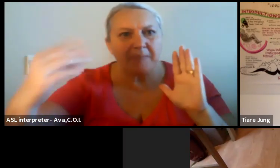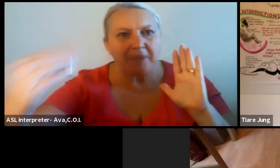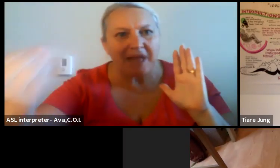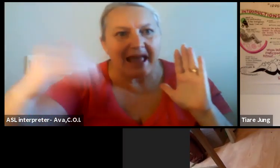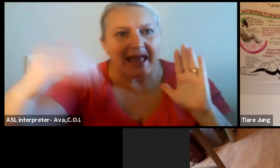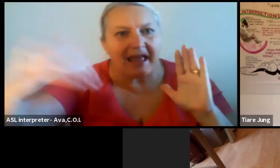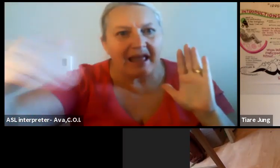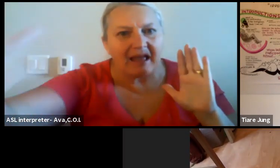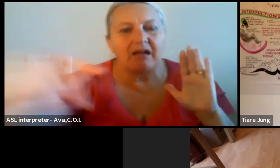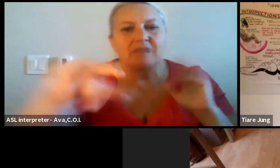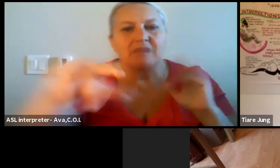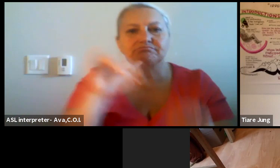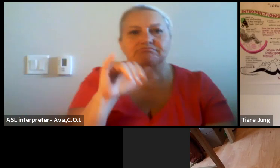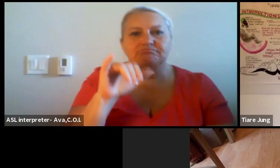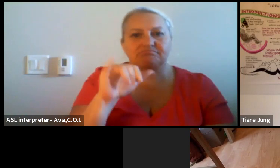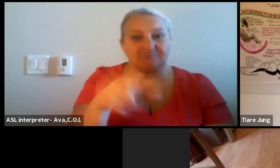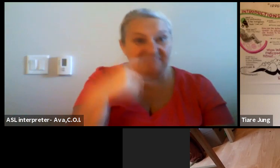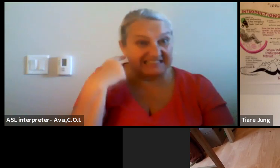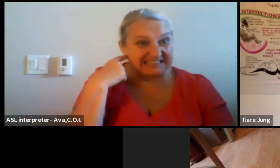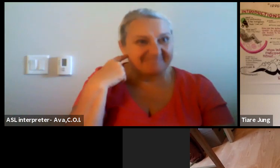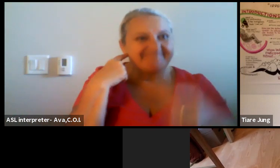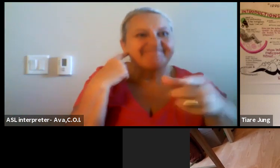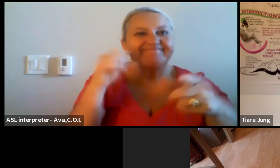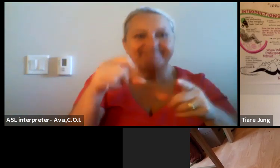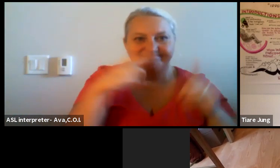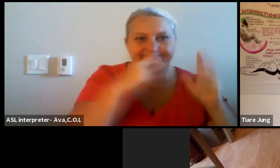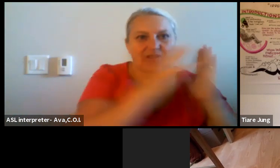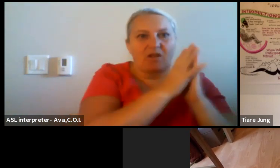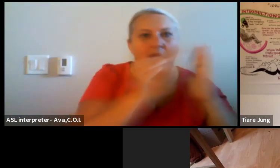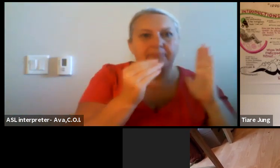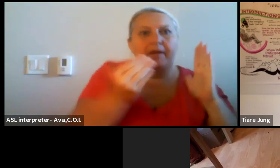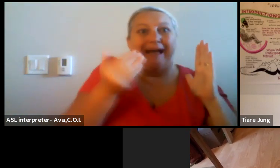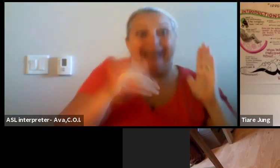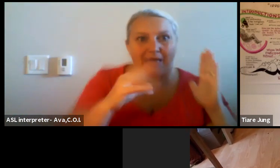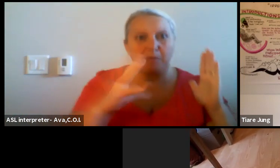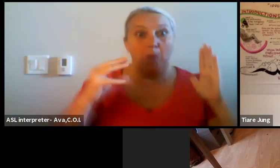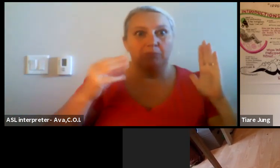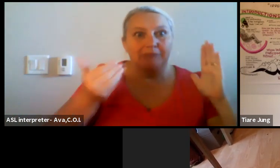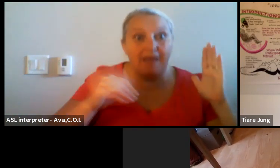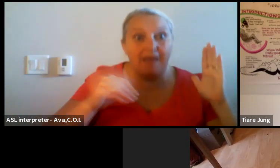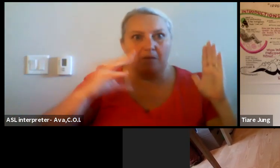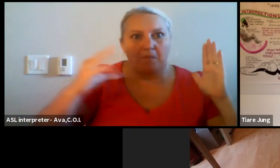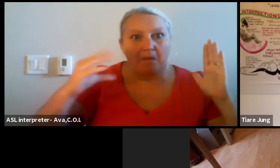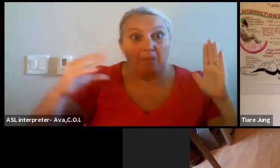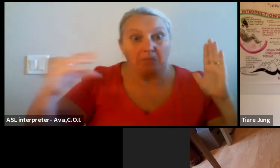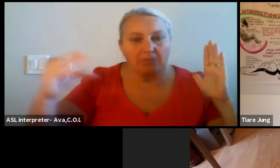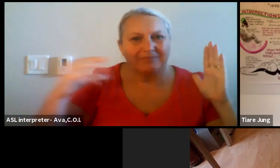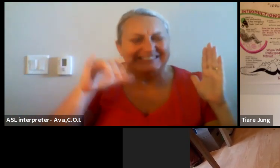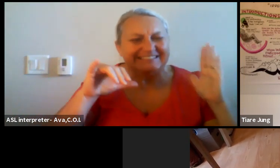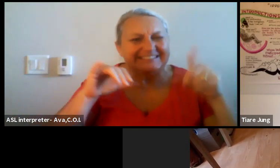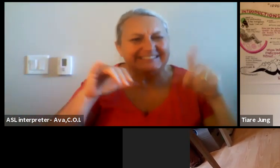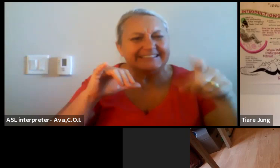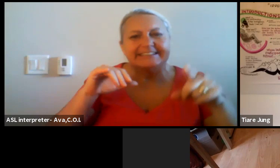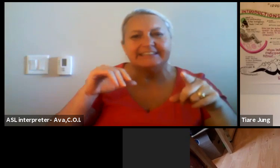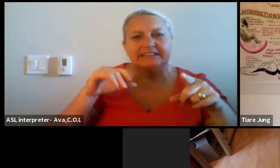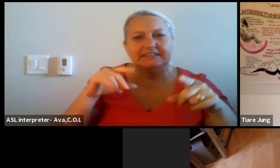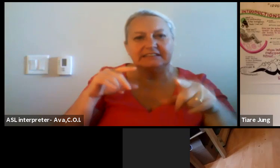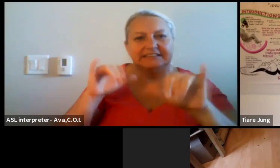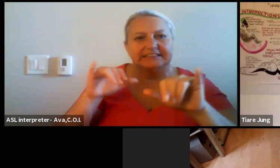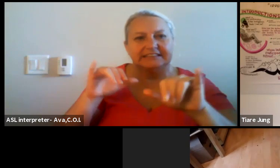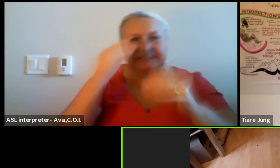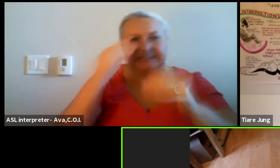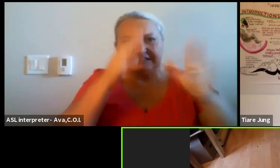Yes. Yes. Yes. You'll need to mute your computer in the room.